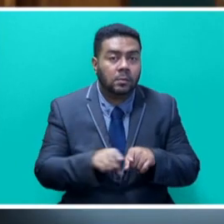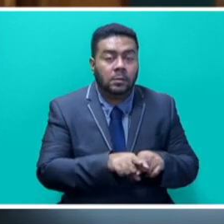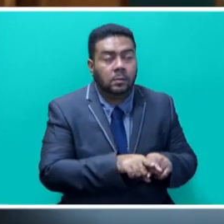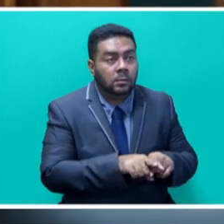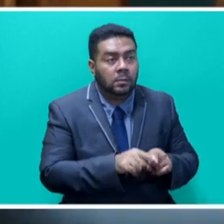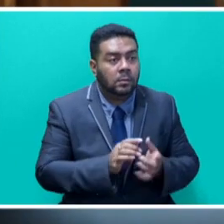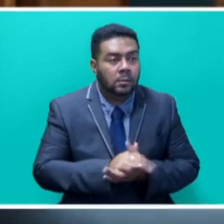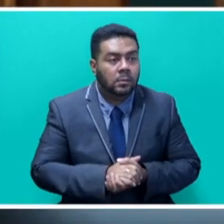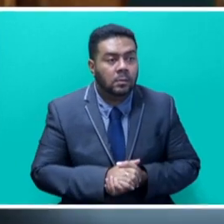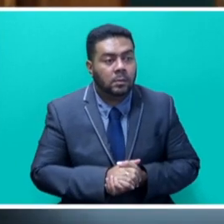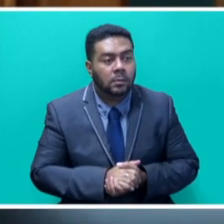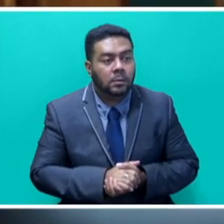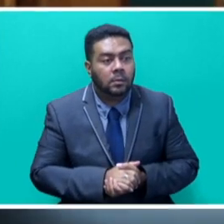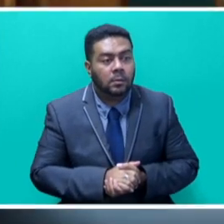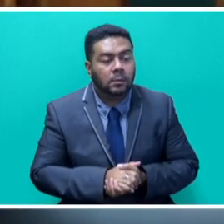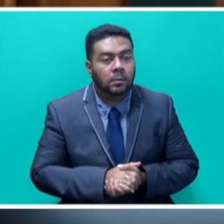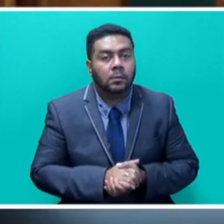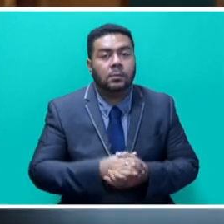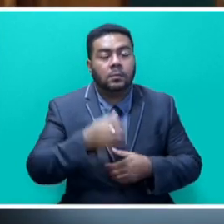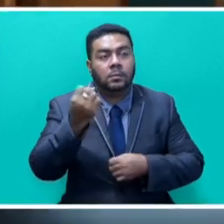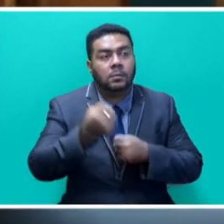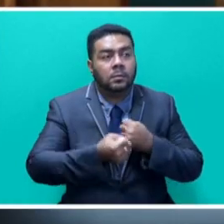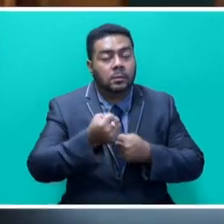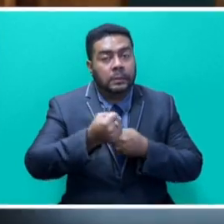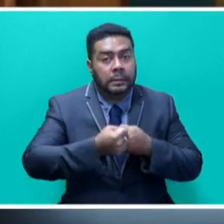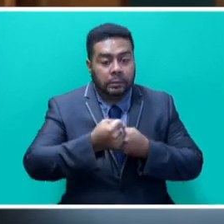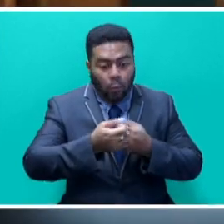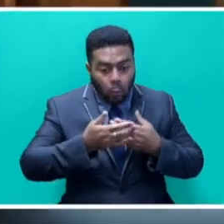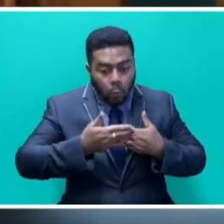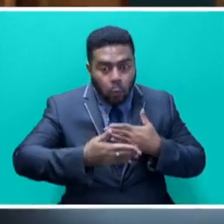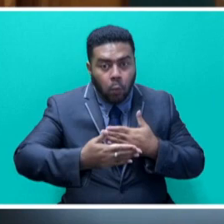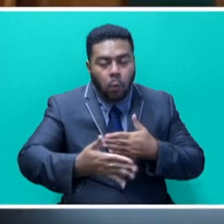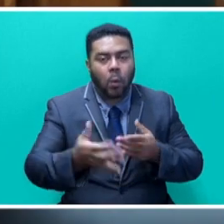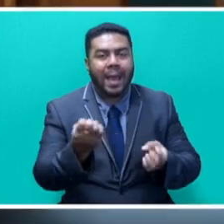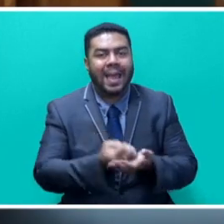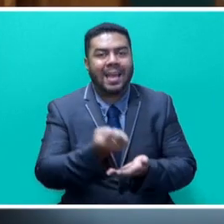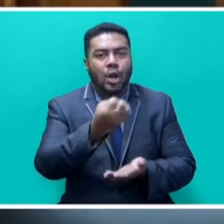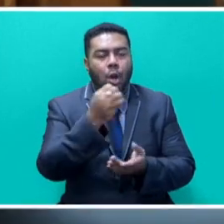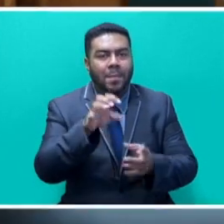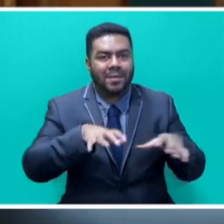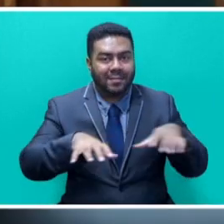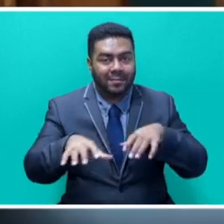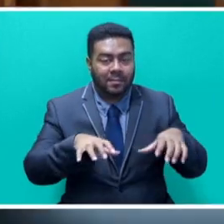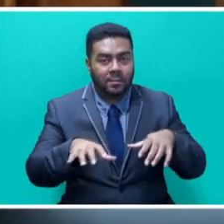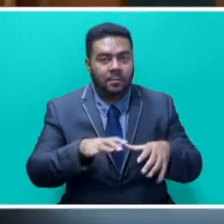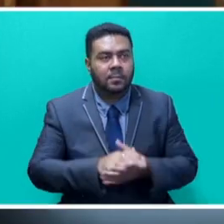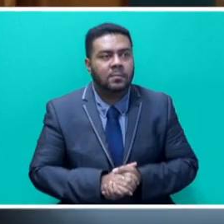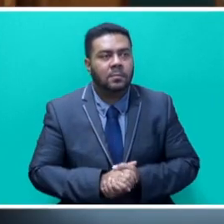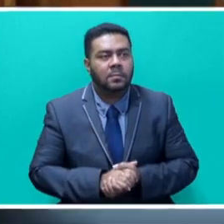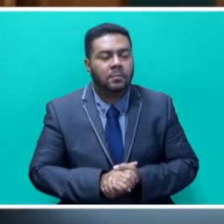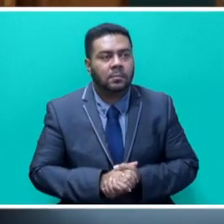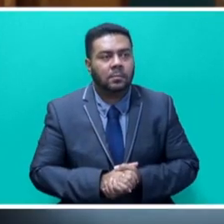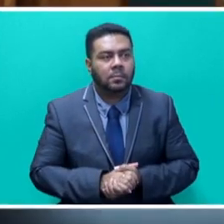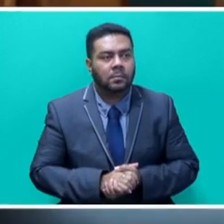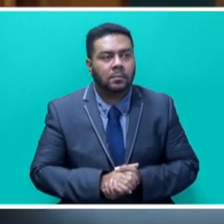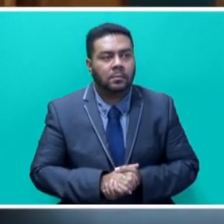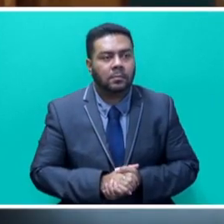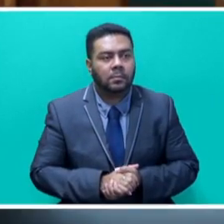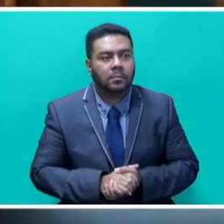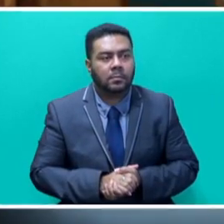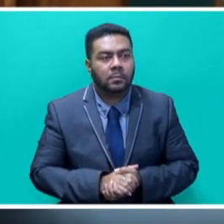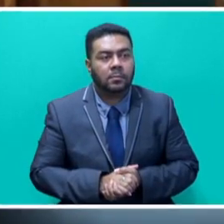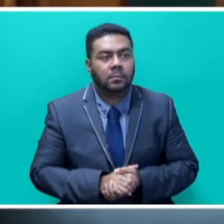continue to generate economic activity and export earnings. Pine restocking and sustainable